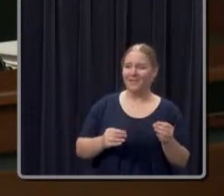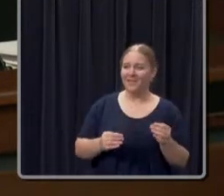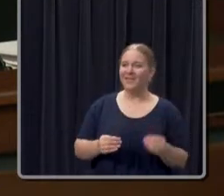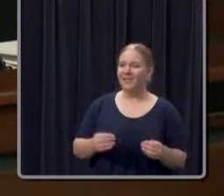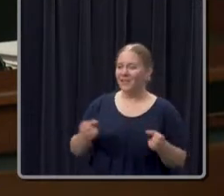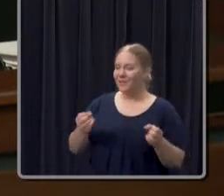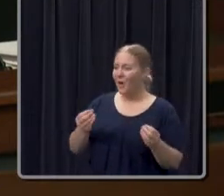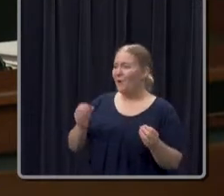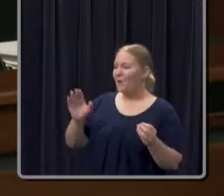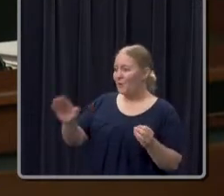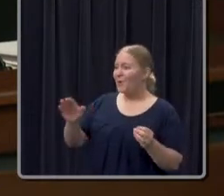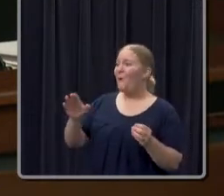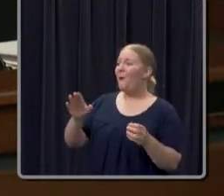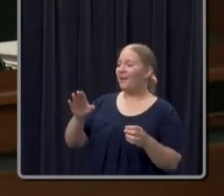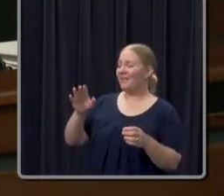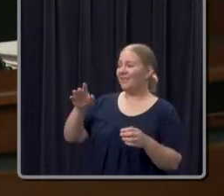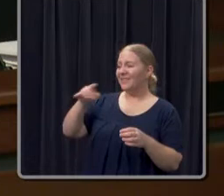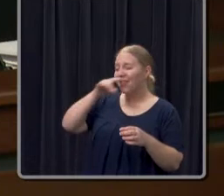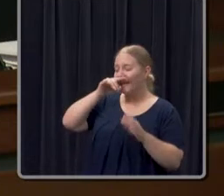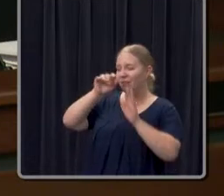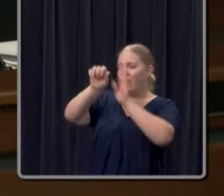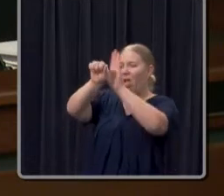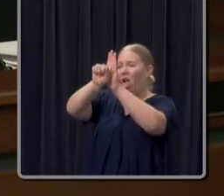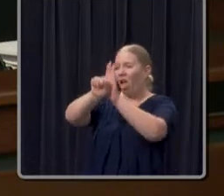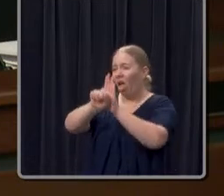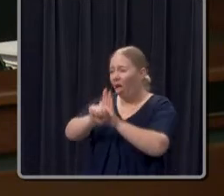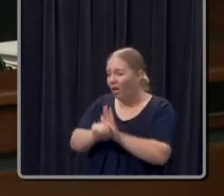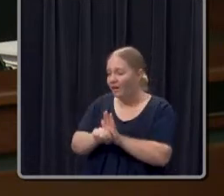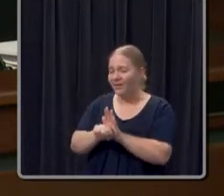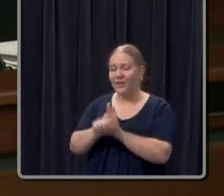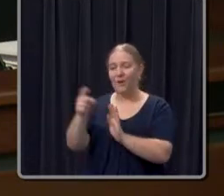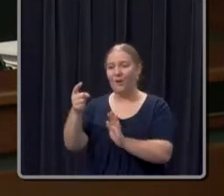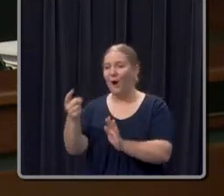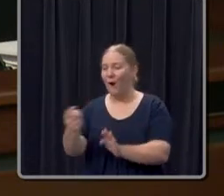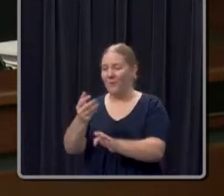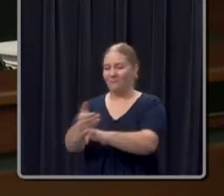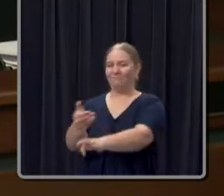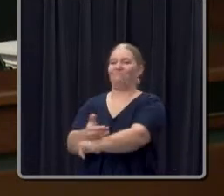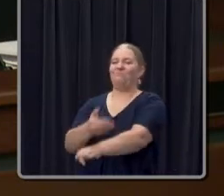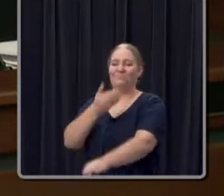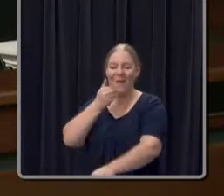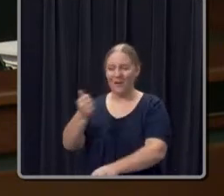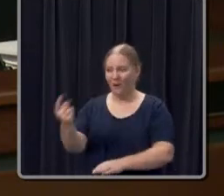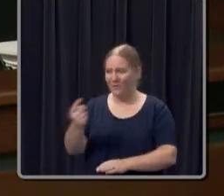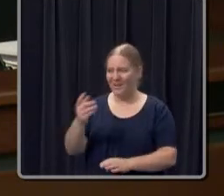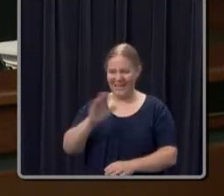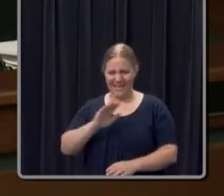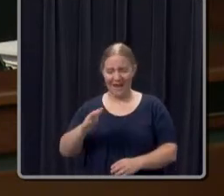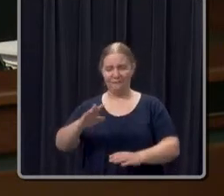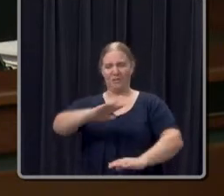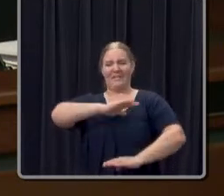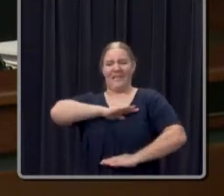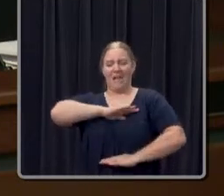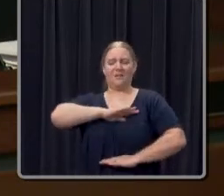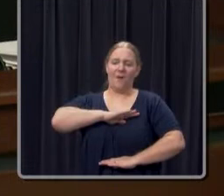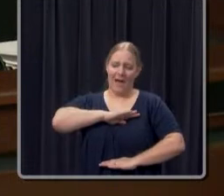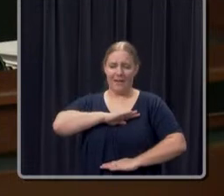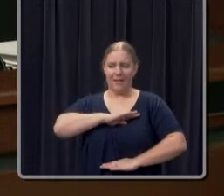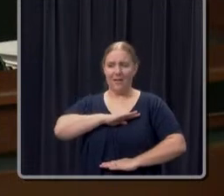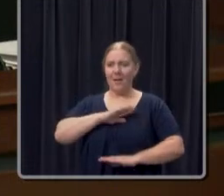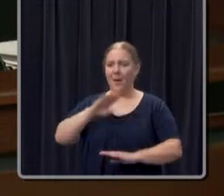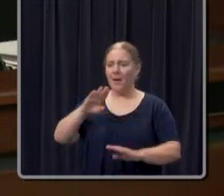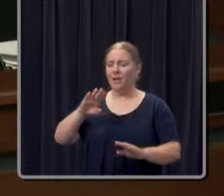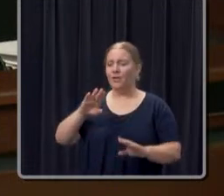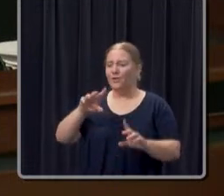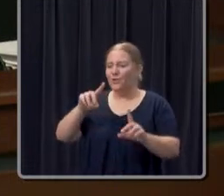So your kid's making straight A+. There's always better, right? There's never be satisfied, be better.